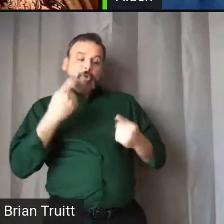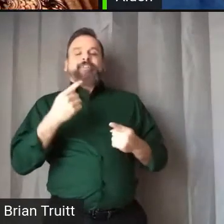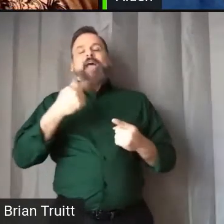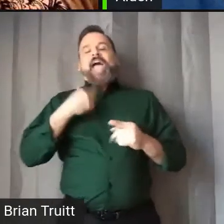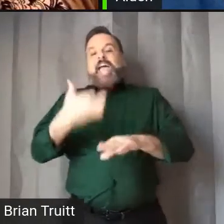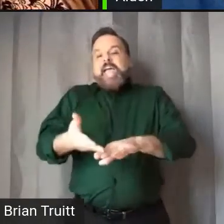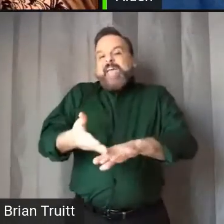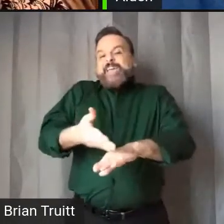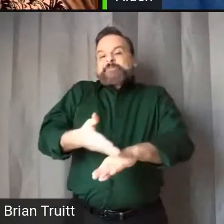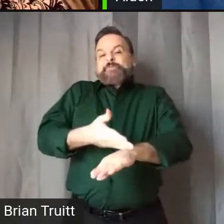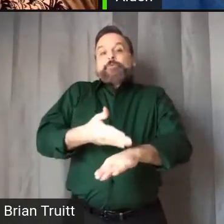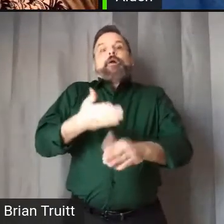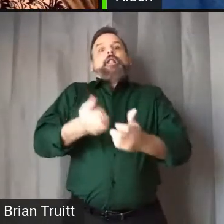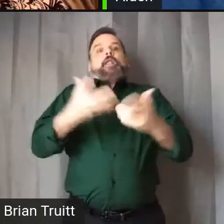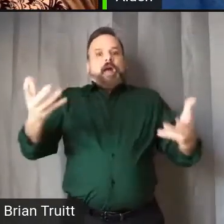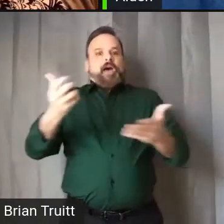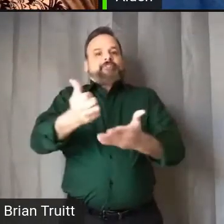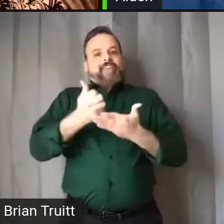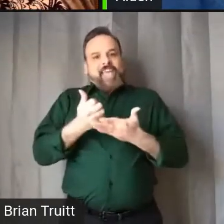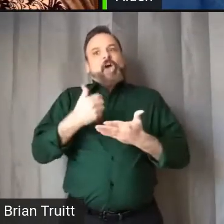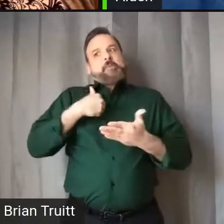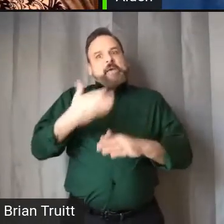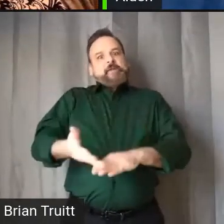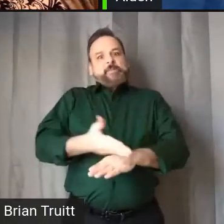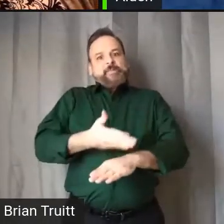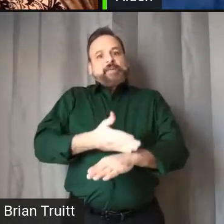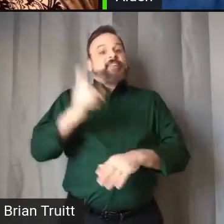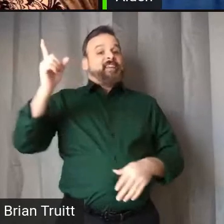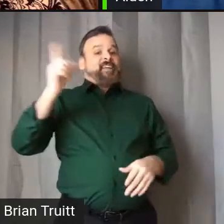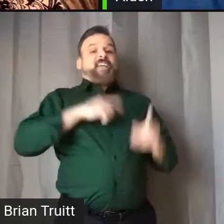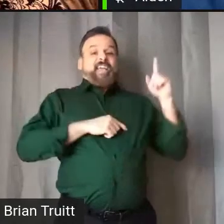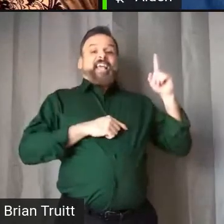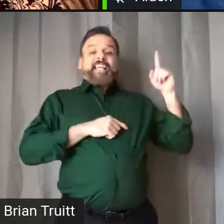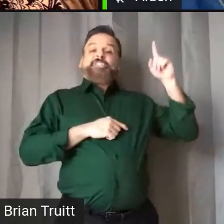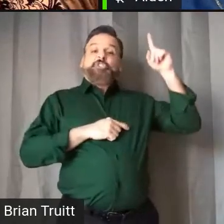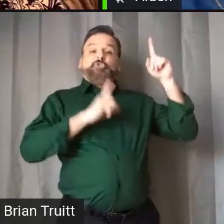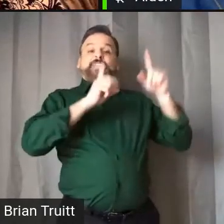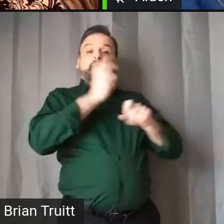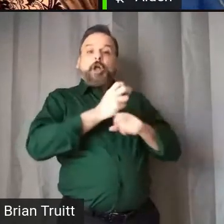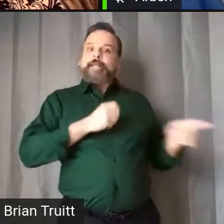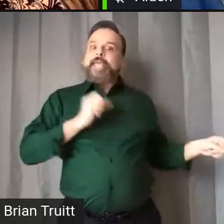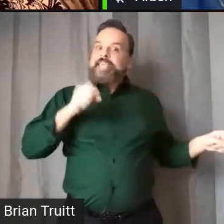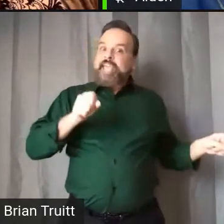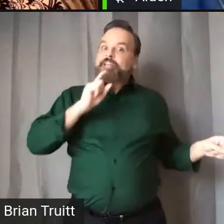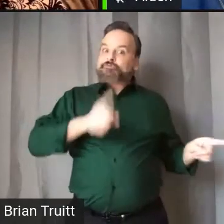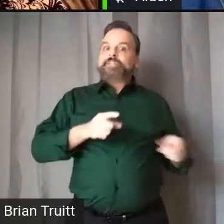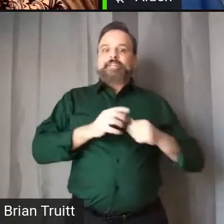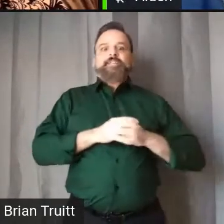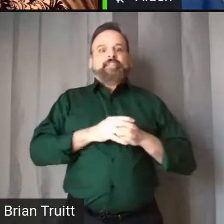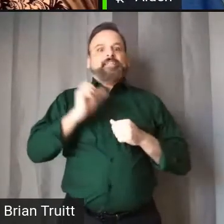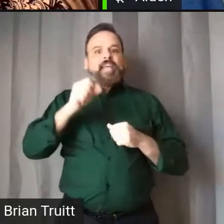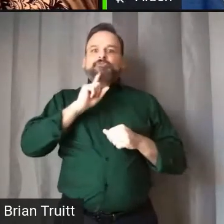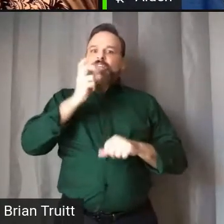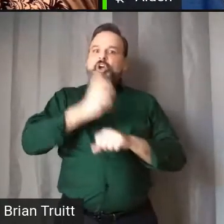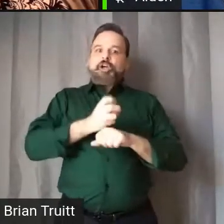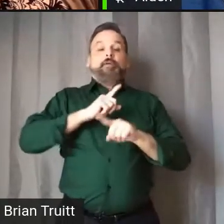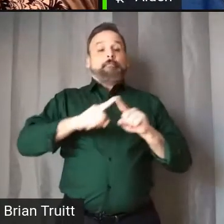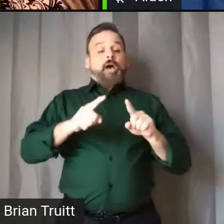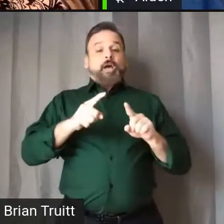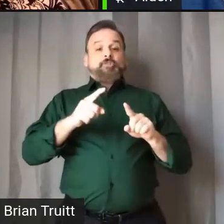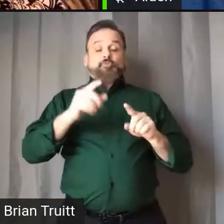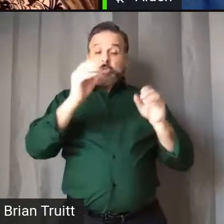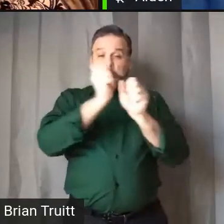I've gotten better at it though. With much help, I've gotten better at it. It's so hard. I know, it really is. It's beautiful though when it comes